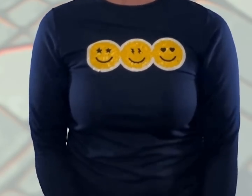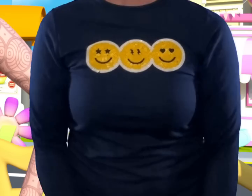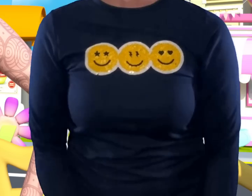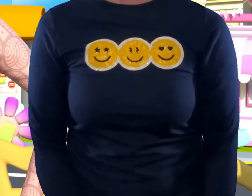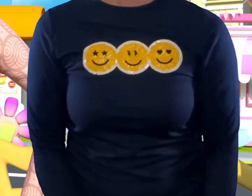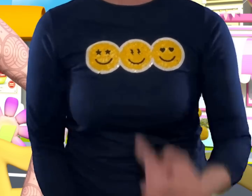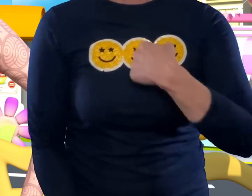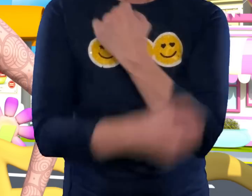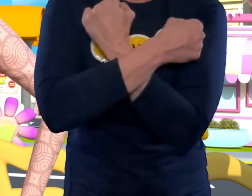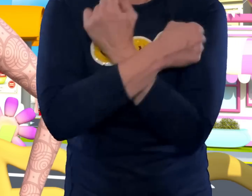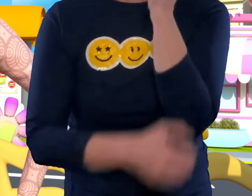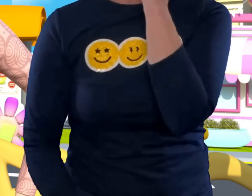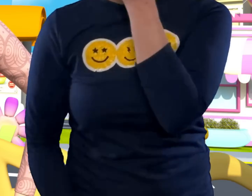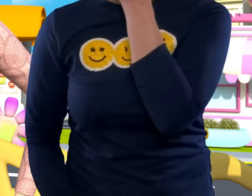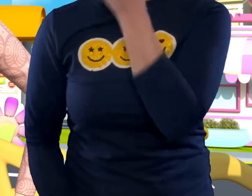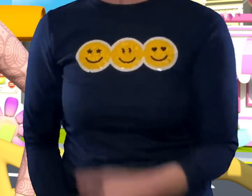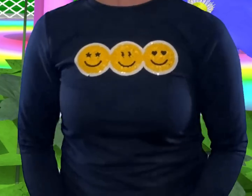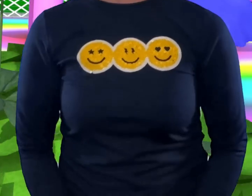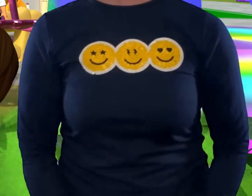end I love